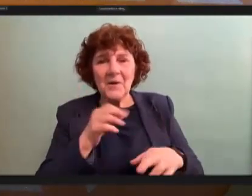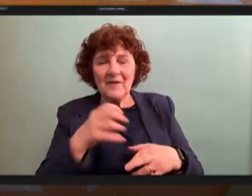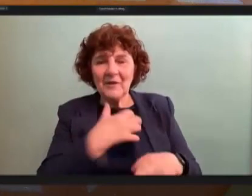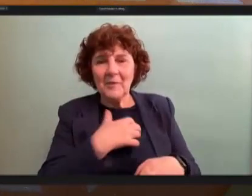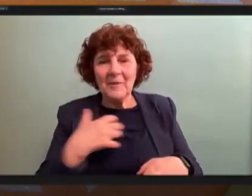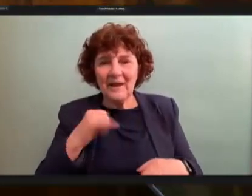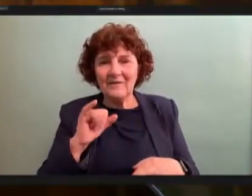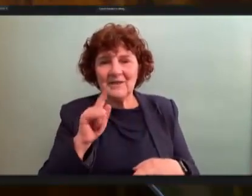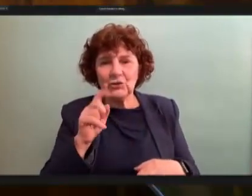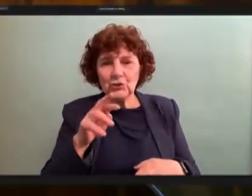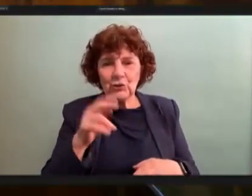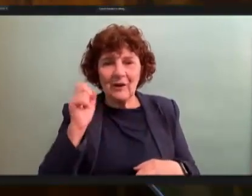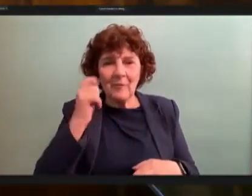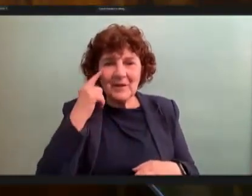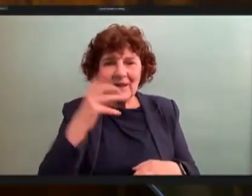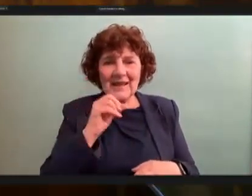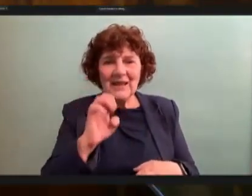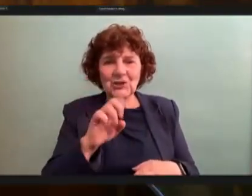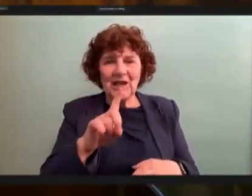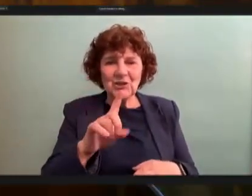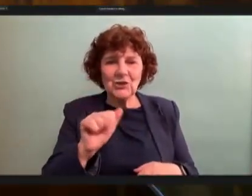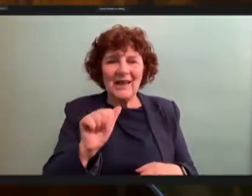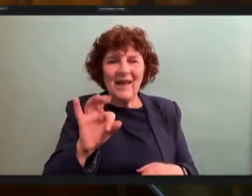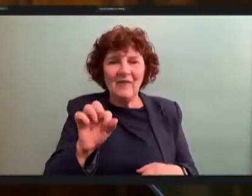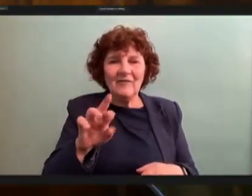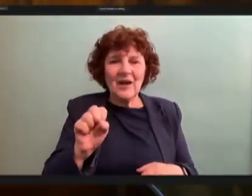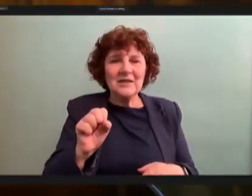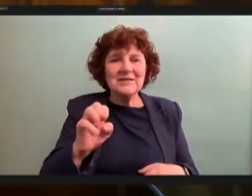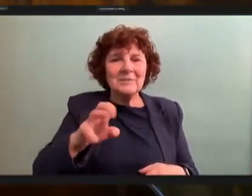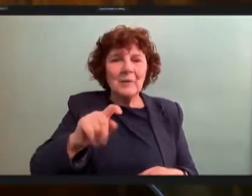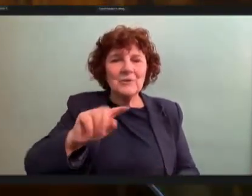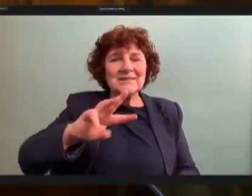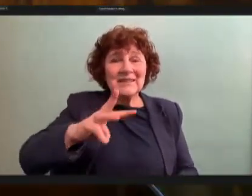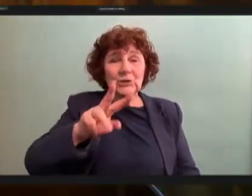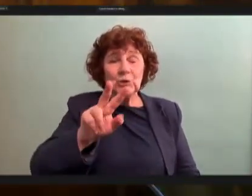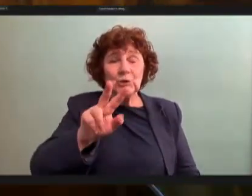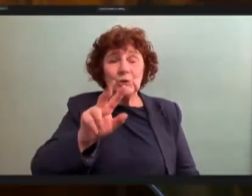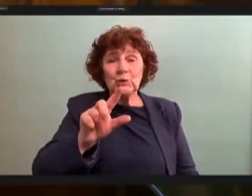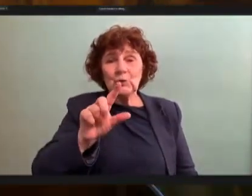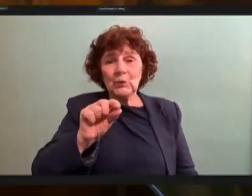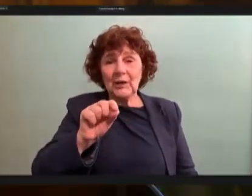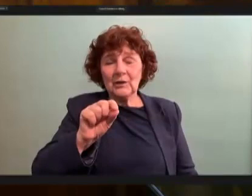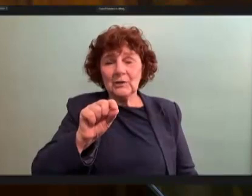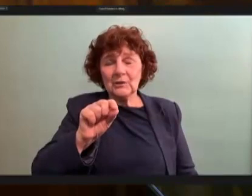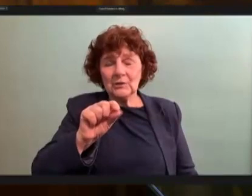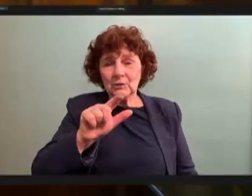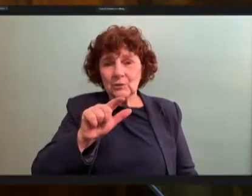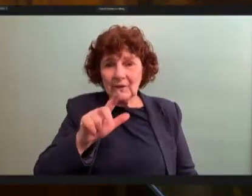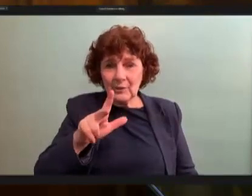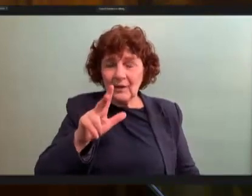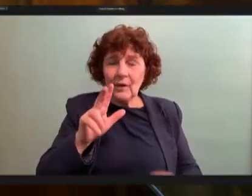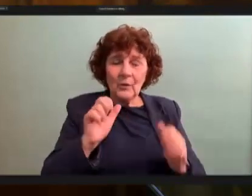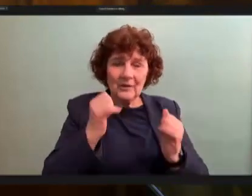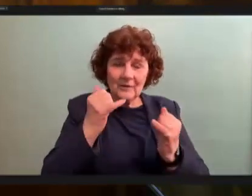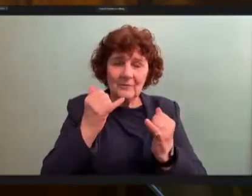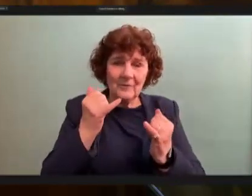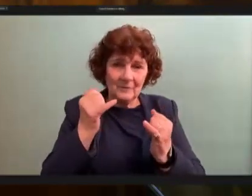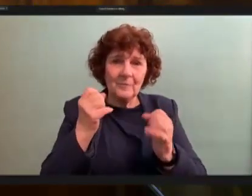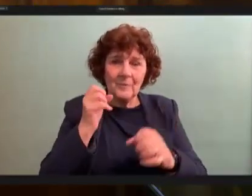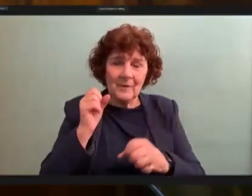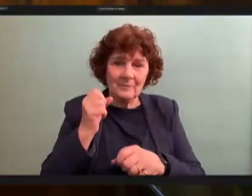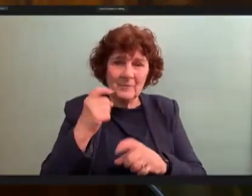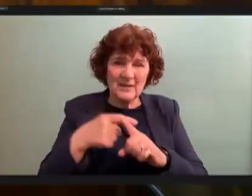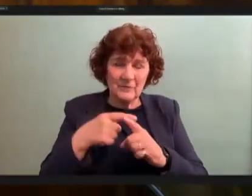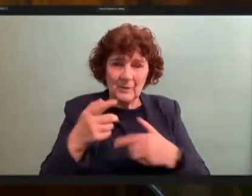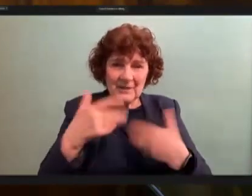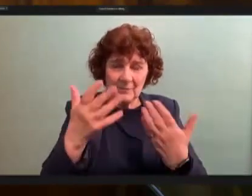and Educational Affairs for September 6, 2023, with an affirmative recommendation. Bill 1847, resolution